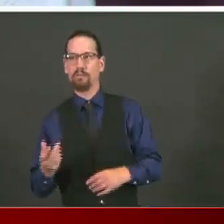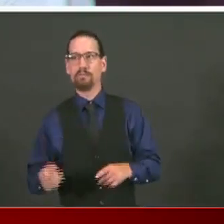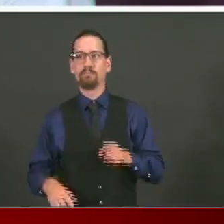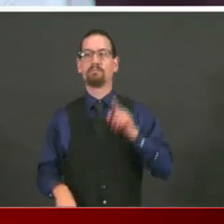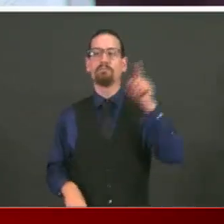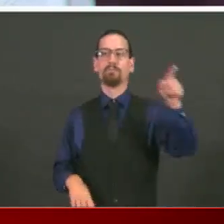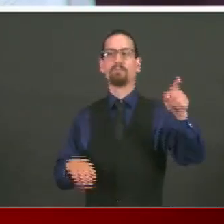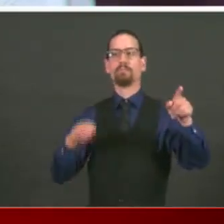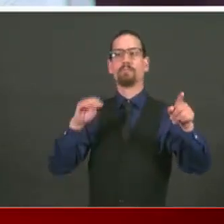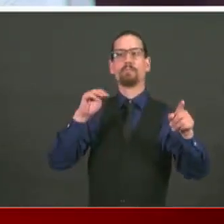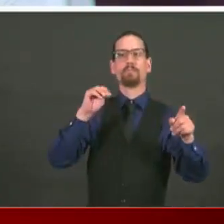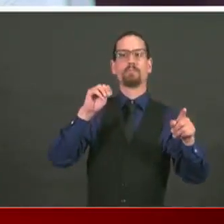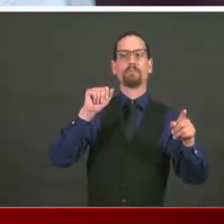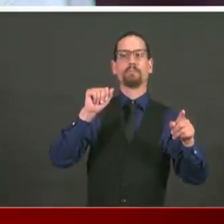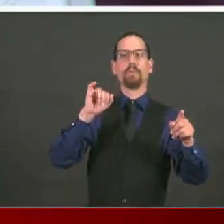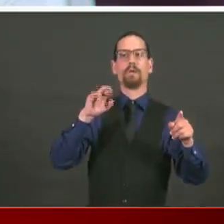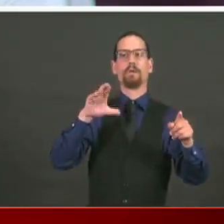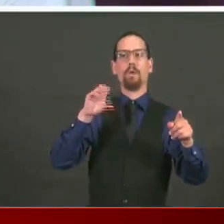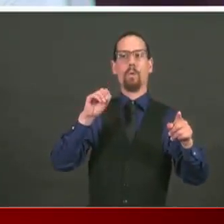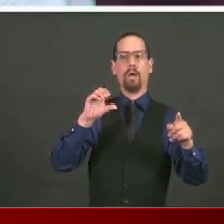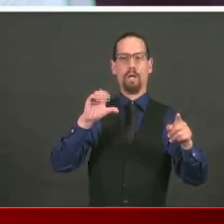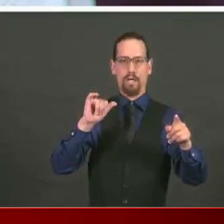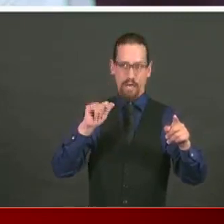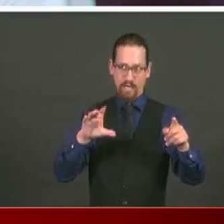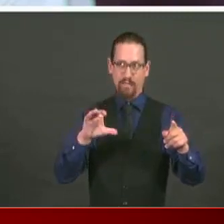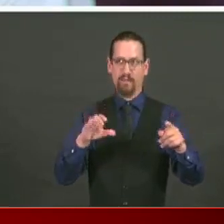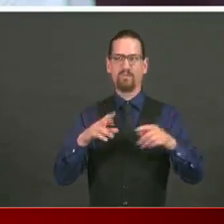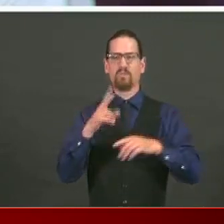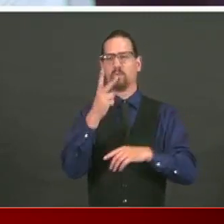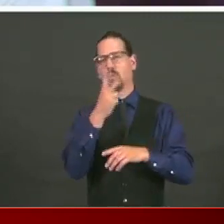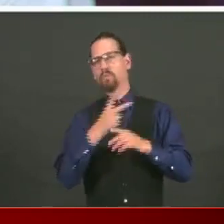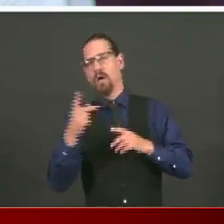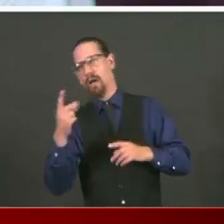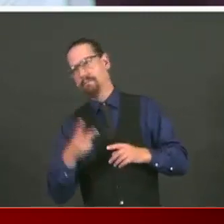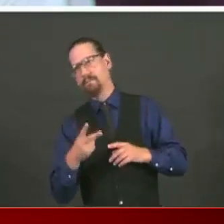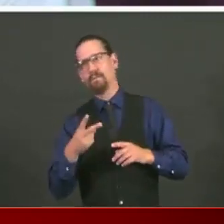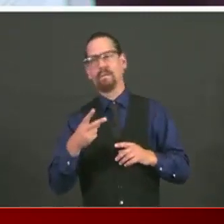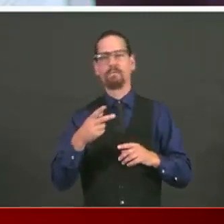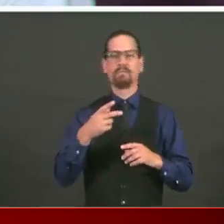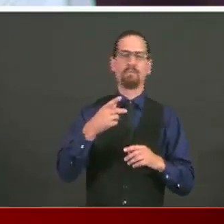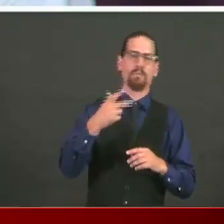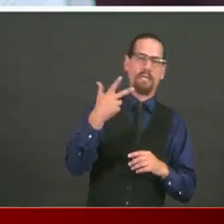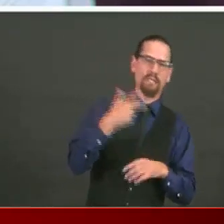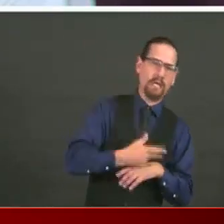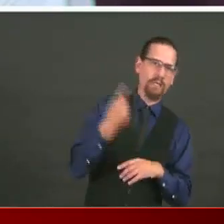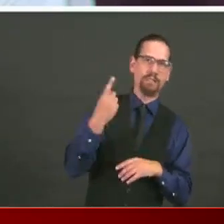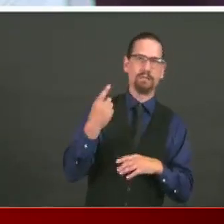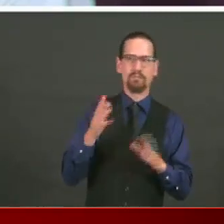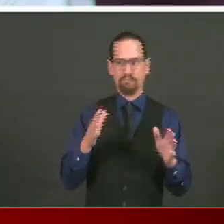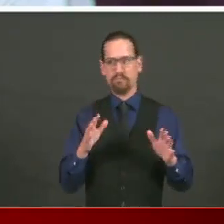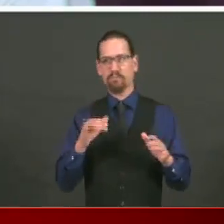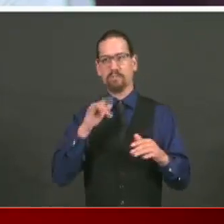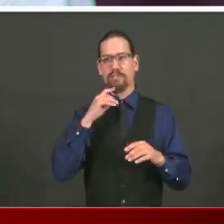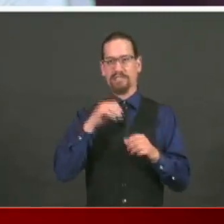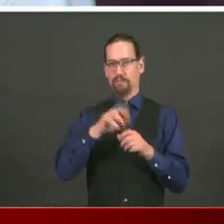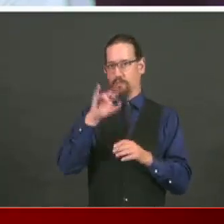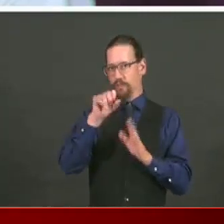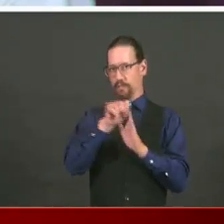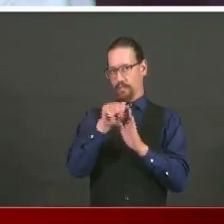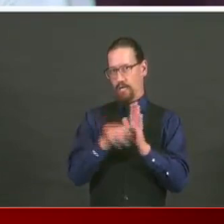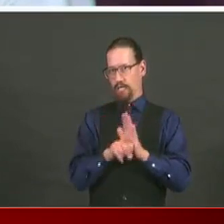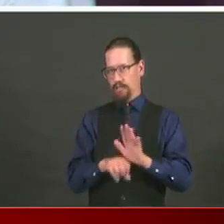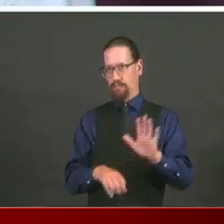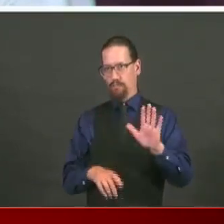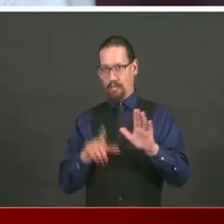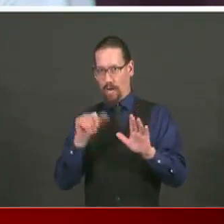is 2.5 days. The Rhode Island State Health Laboratory is under 2 days as the